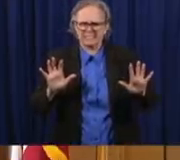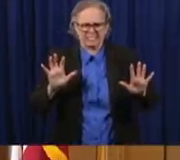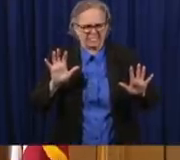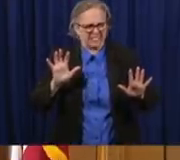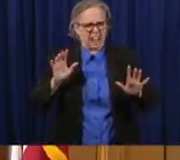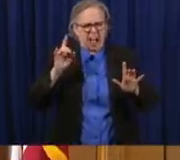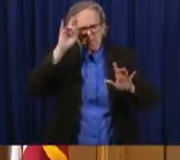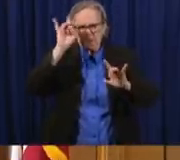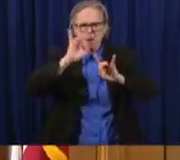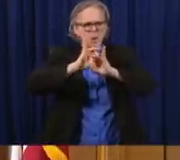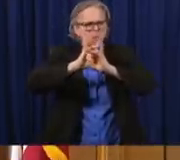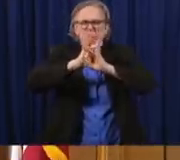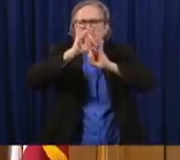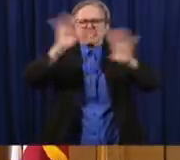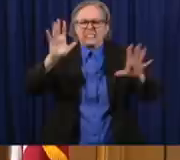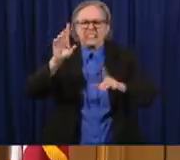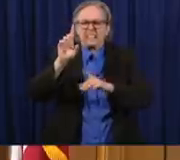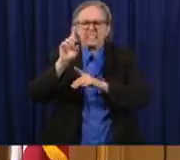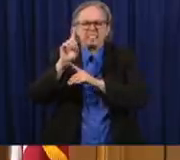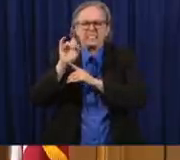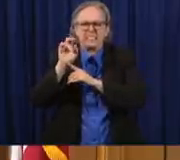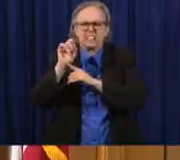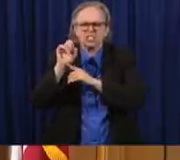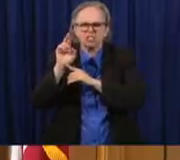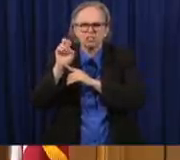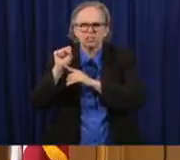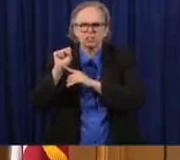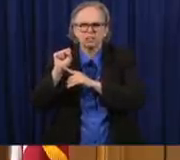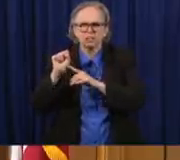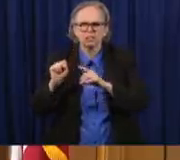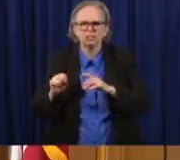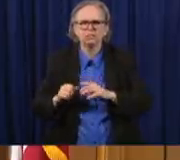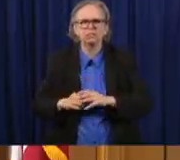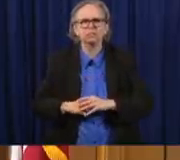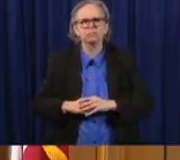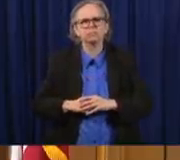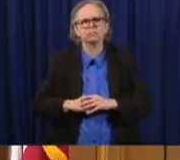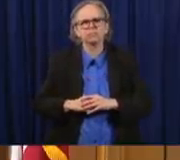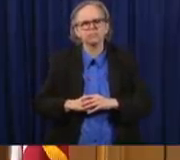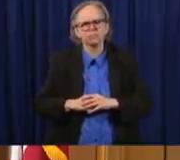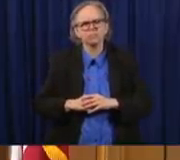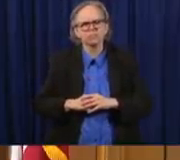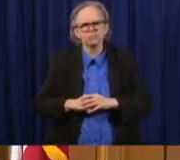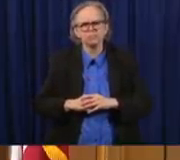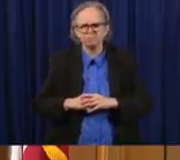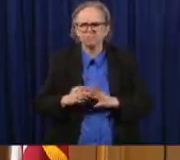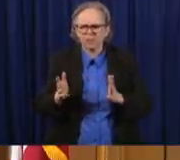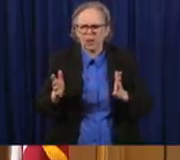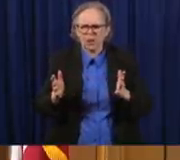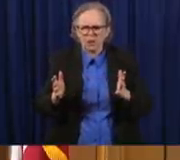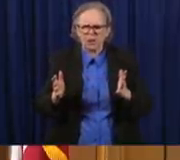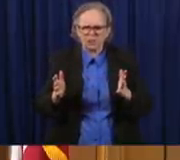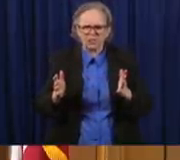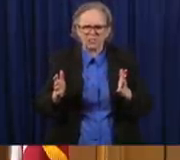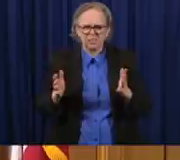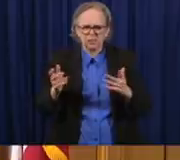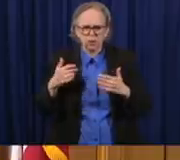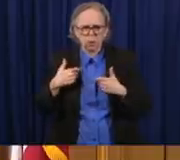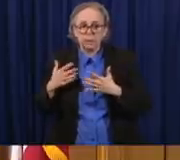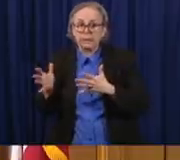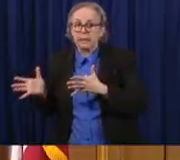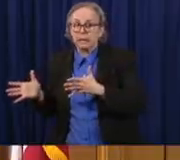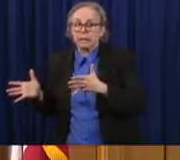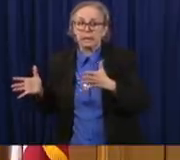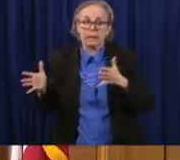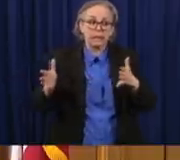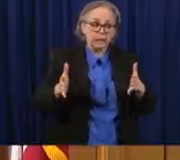disastrous. We have an obligation as we start back, and it's so very, very important for our state to keep our